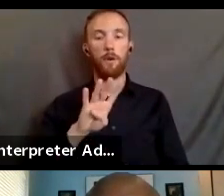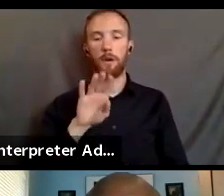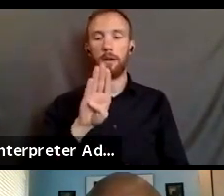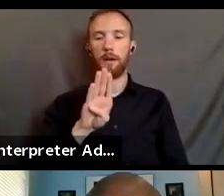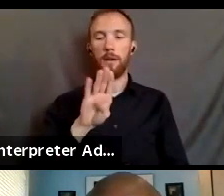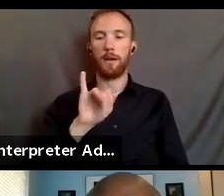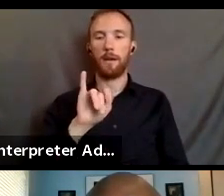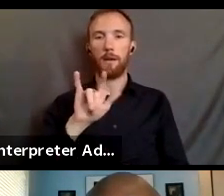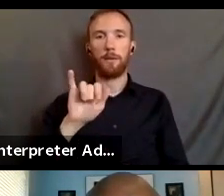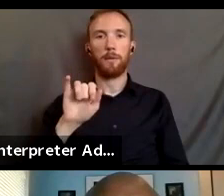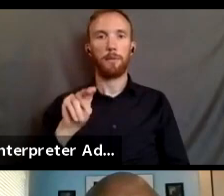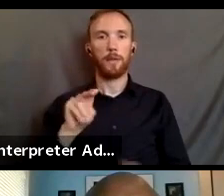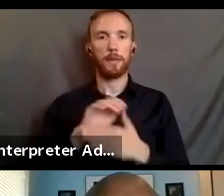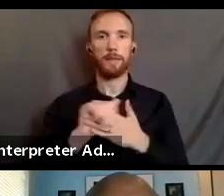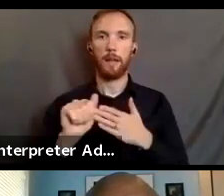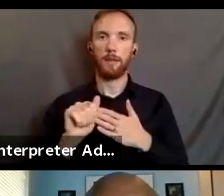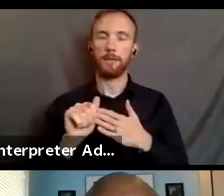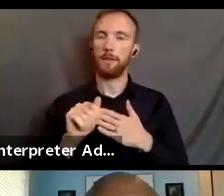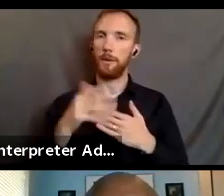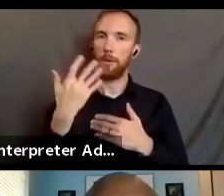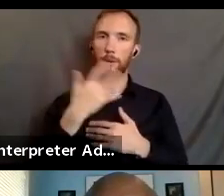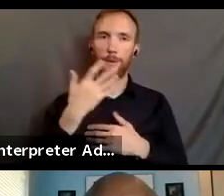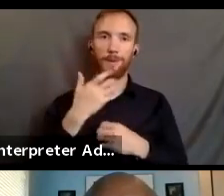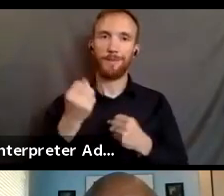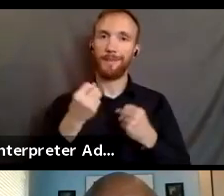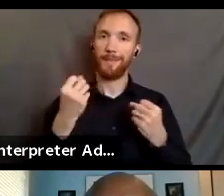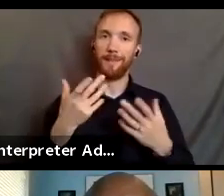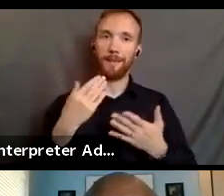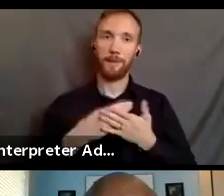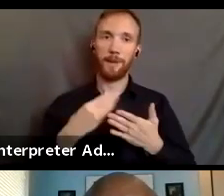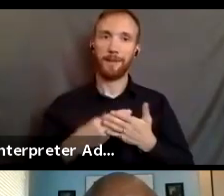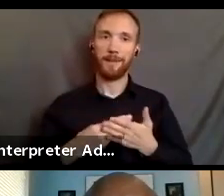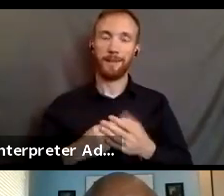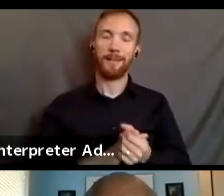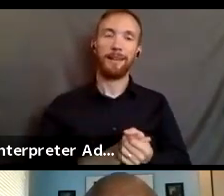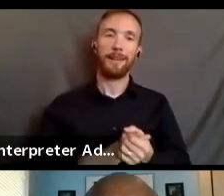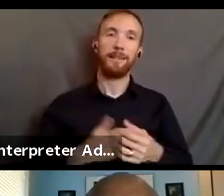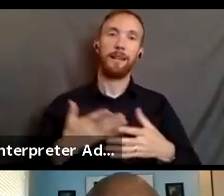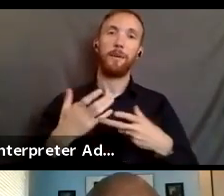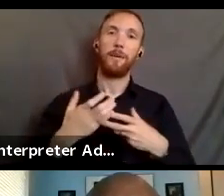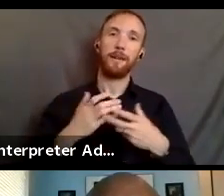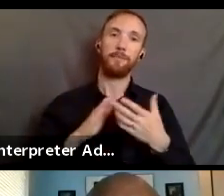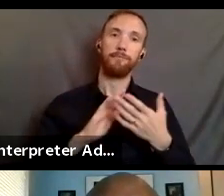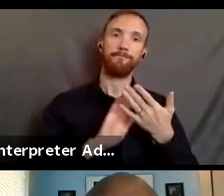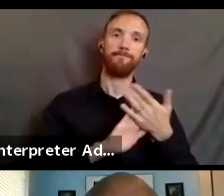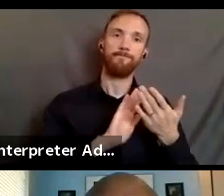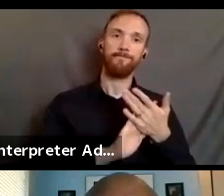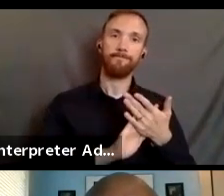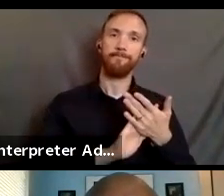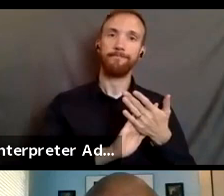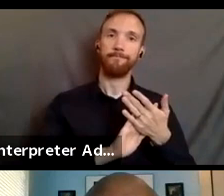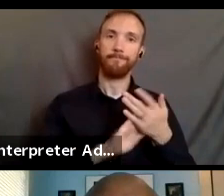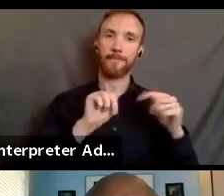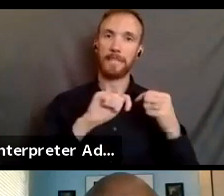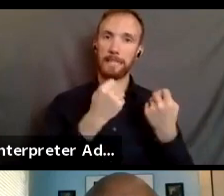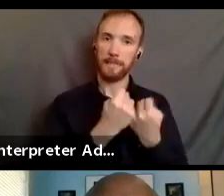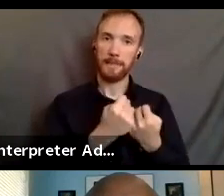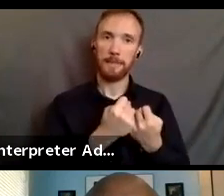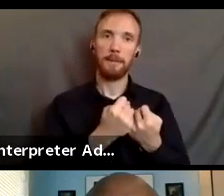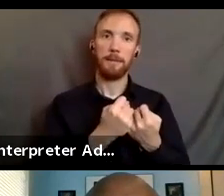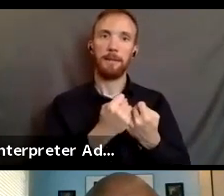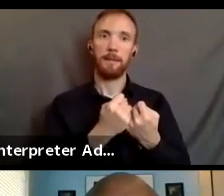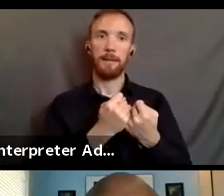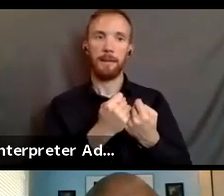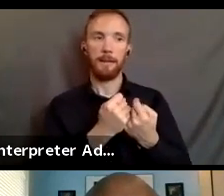money and i actually want to commend the team in the thoughtful process they have taken